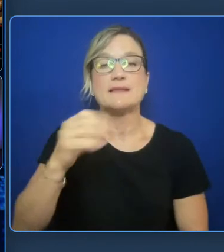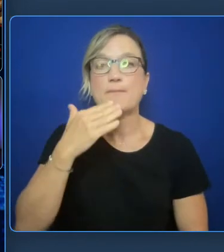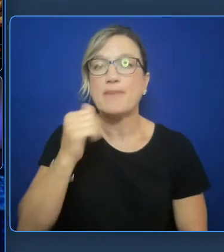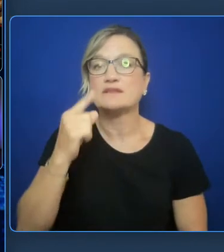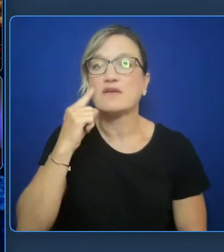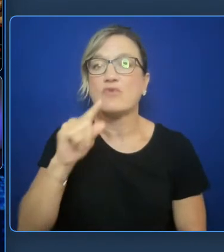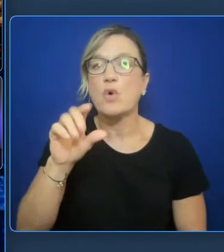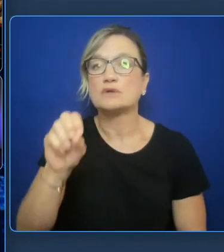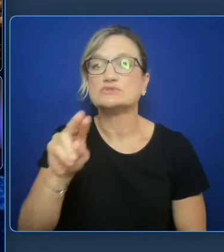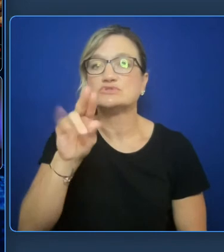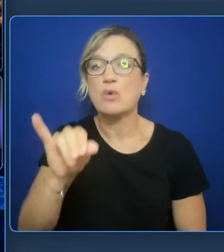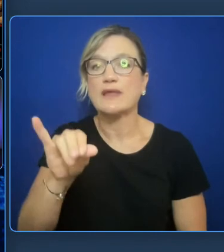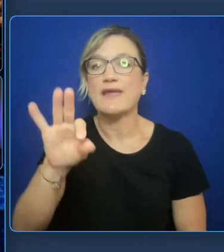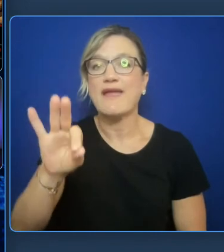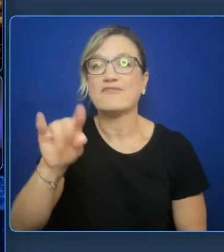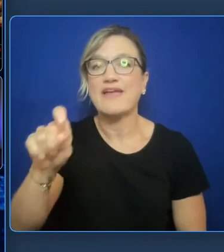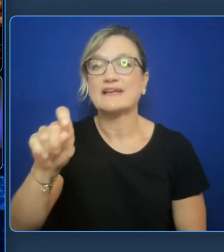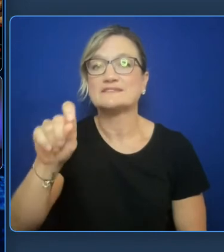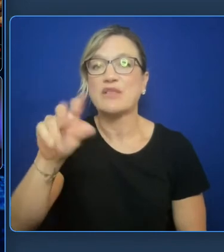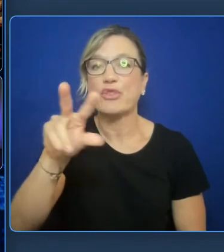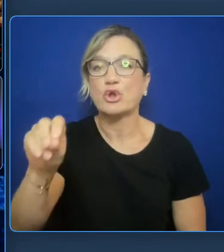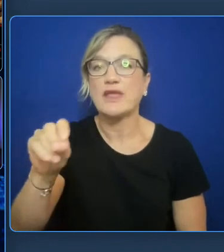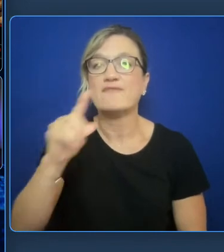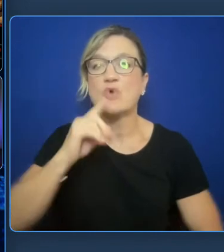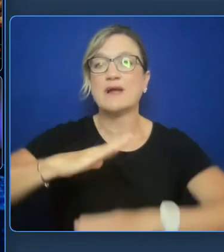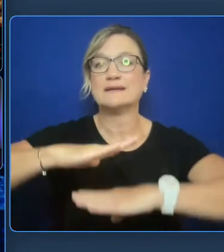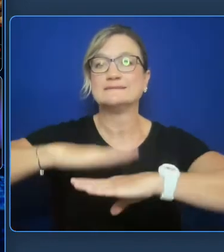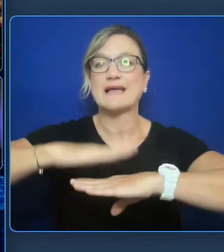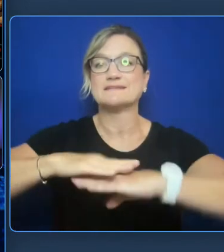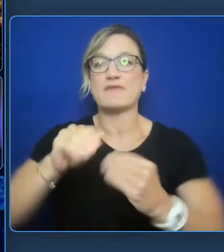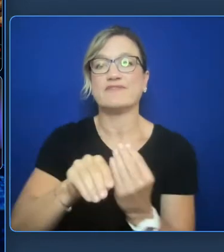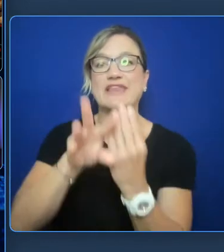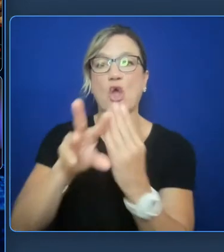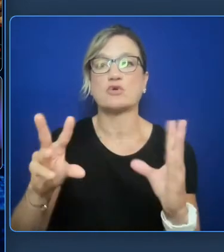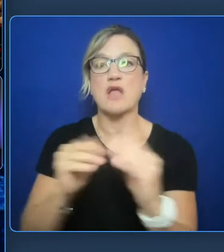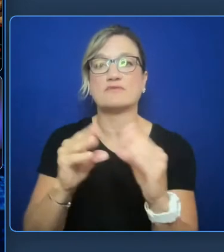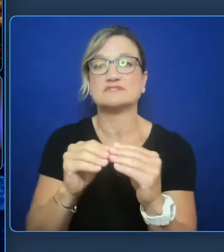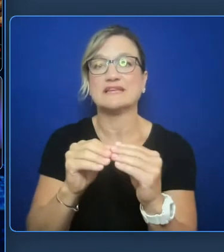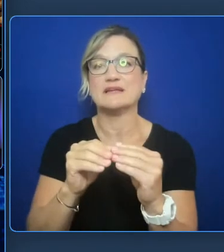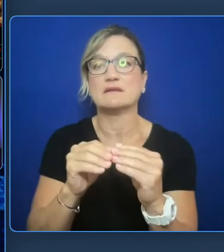FX30 for use for desktop video conferencing a la office hours?